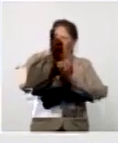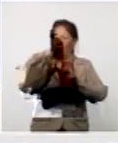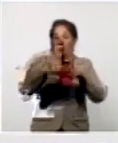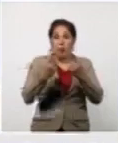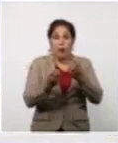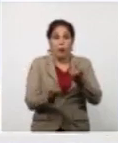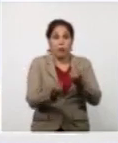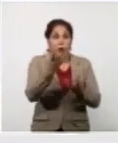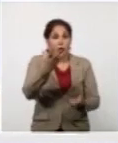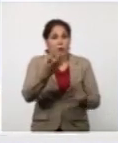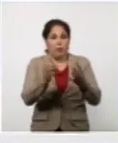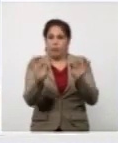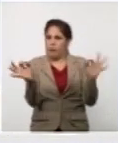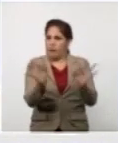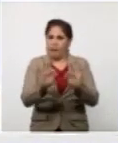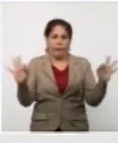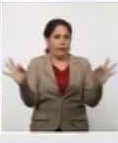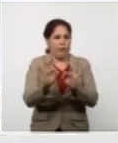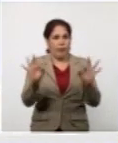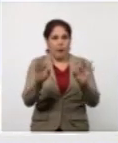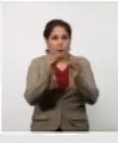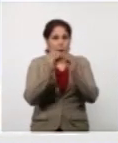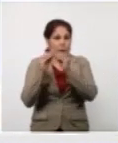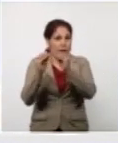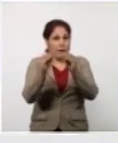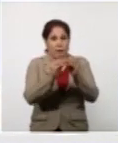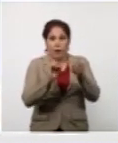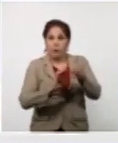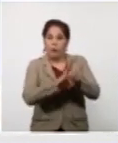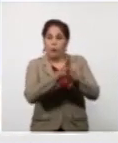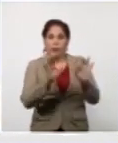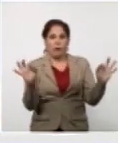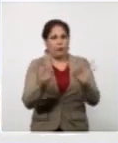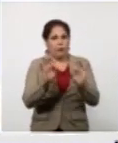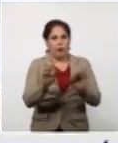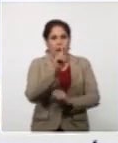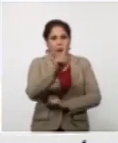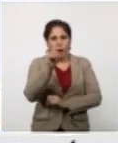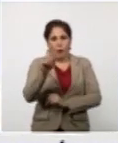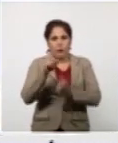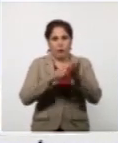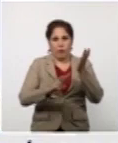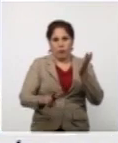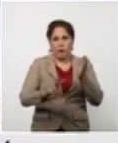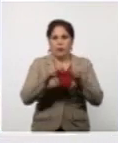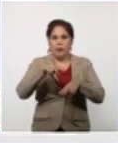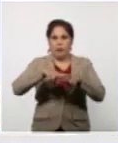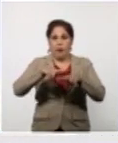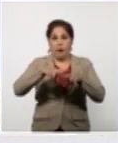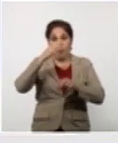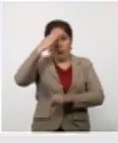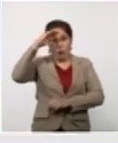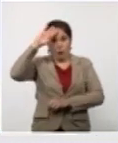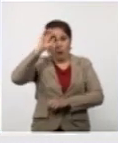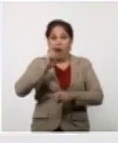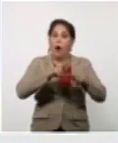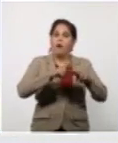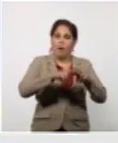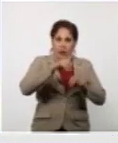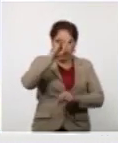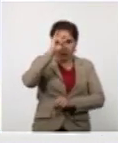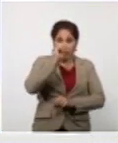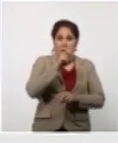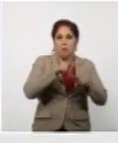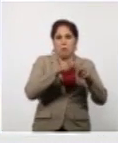Studies on risk groups and population studies are conducted in all these territories, but they have